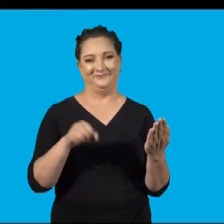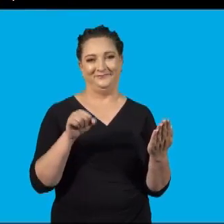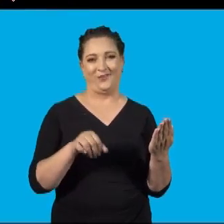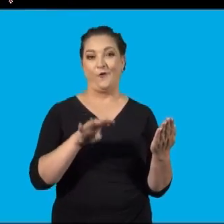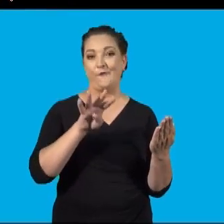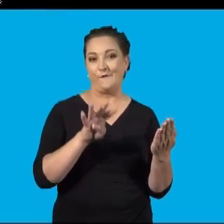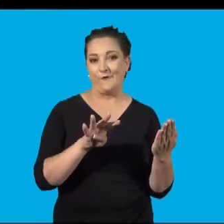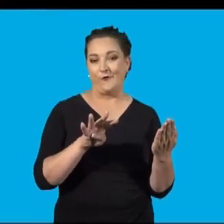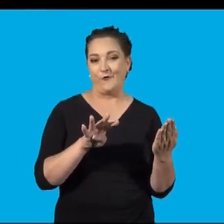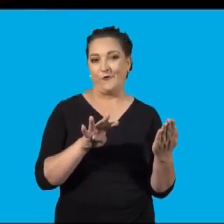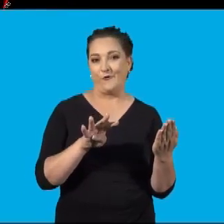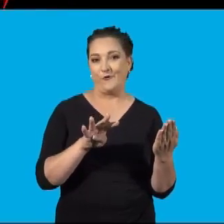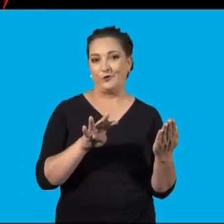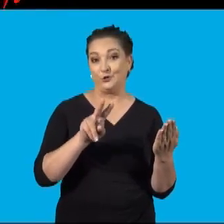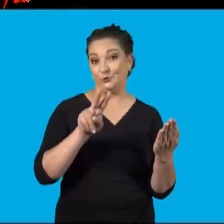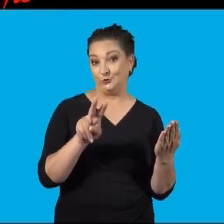All right. You get